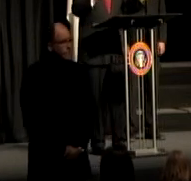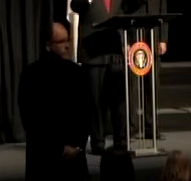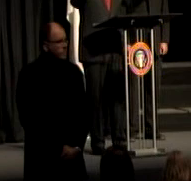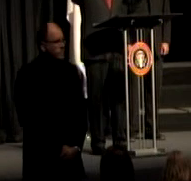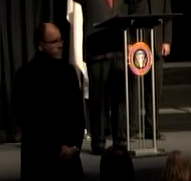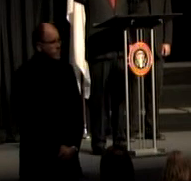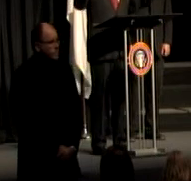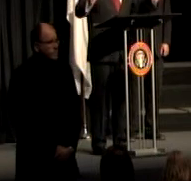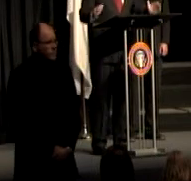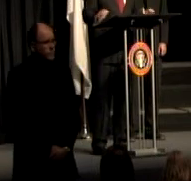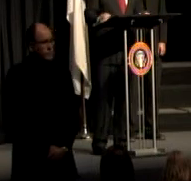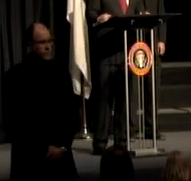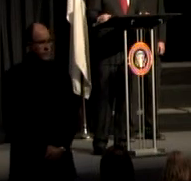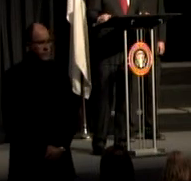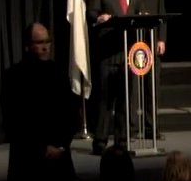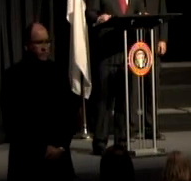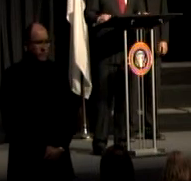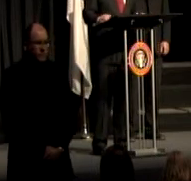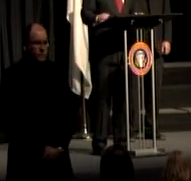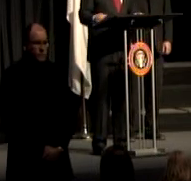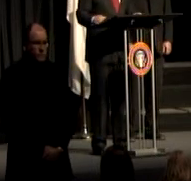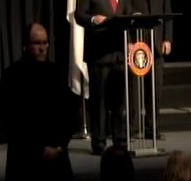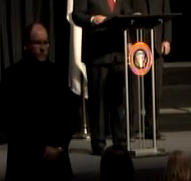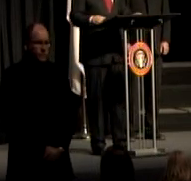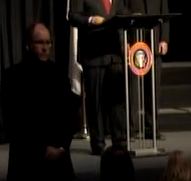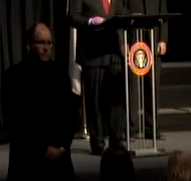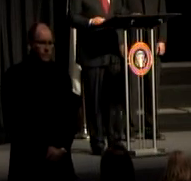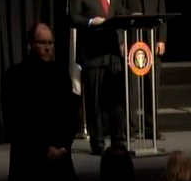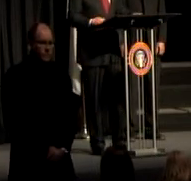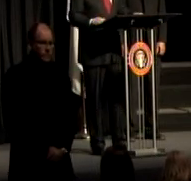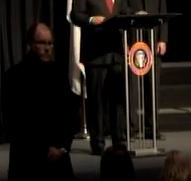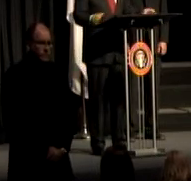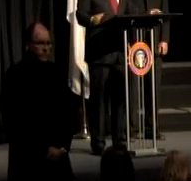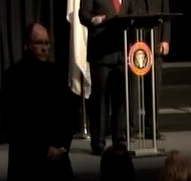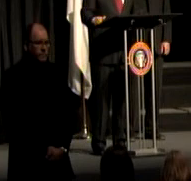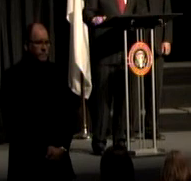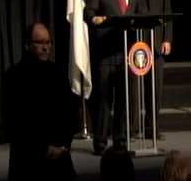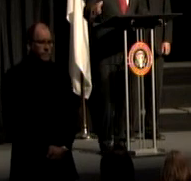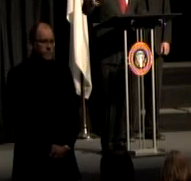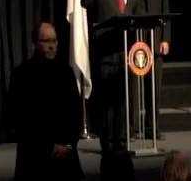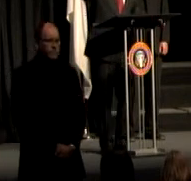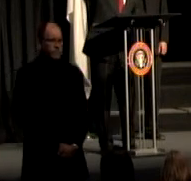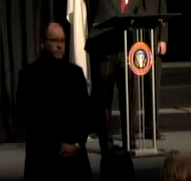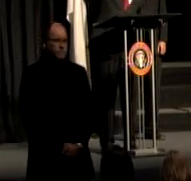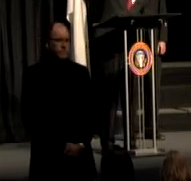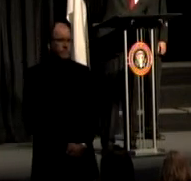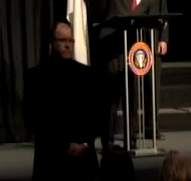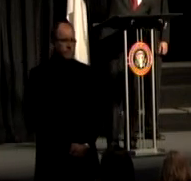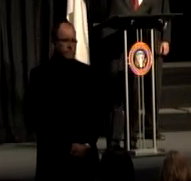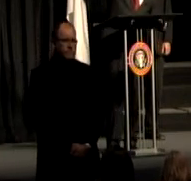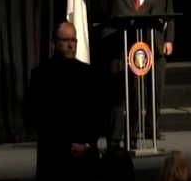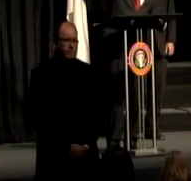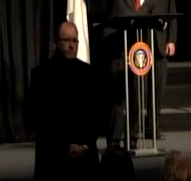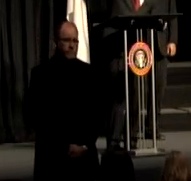our eyes are on him even as the serpent was in the wilderness Moses lifted the